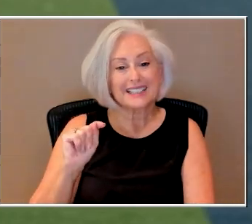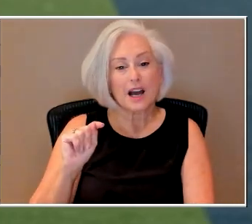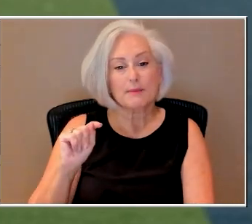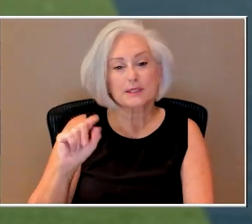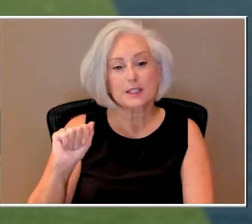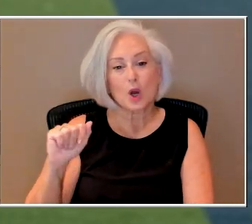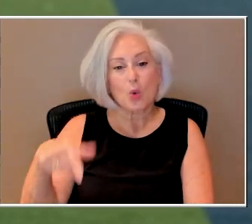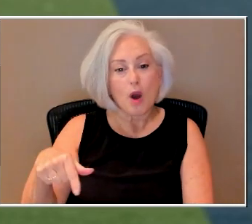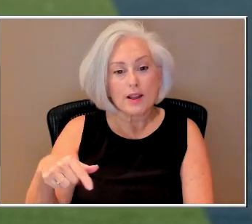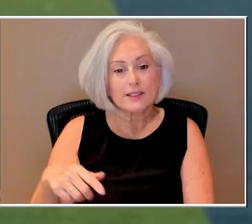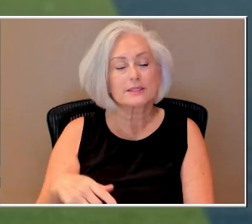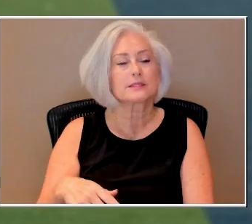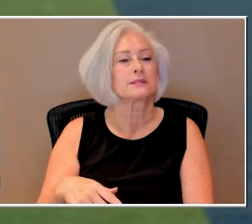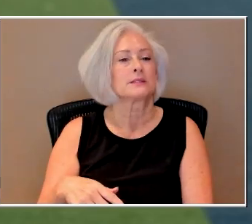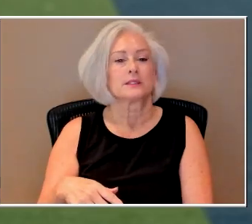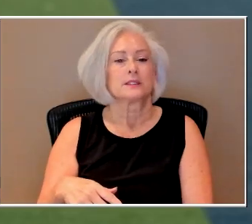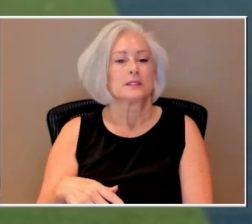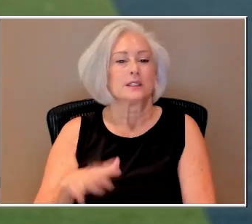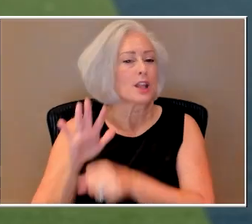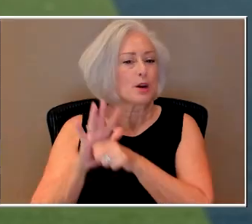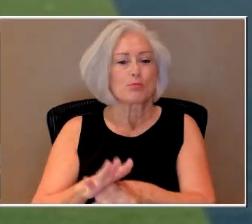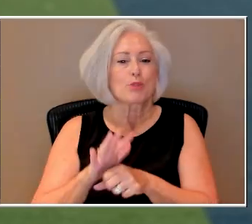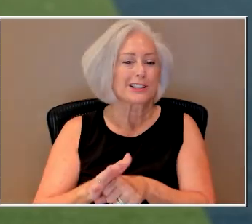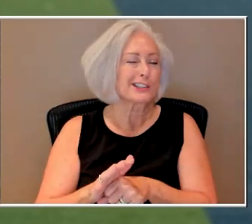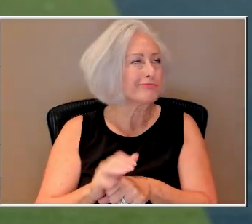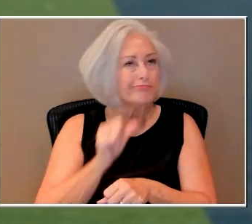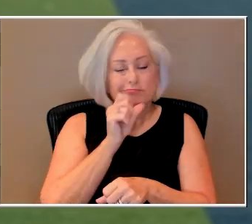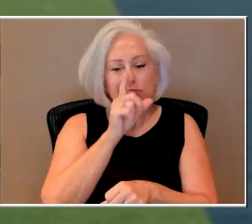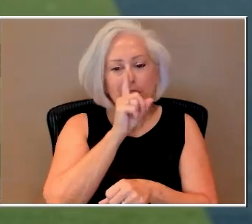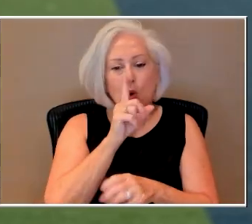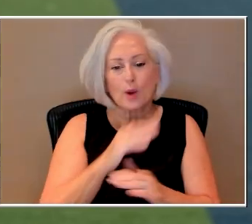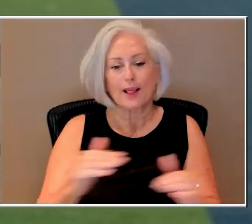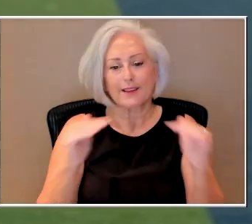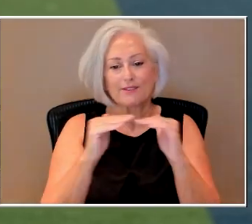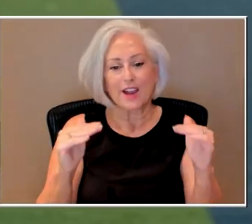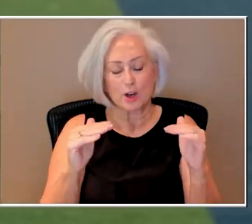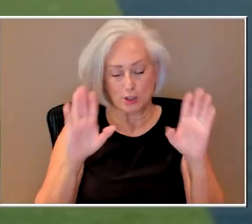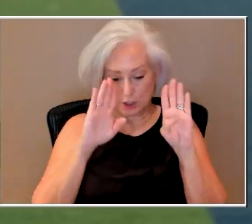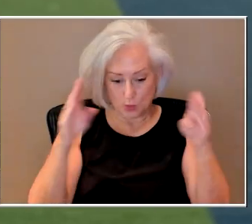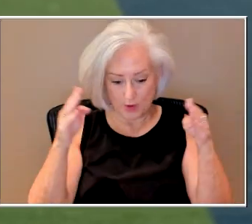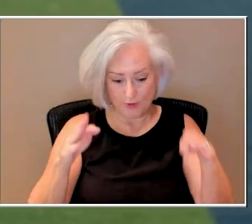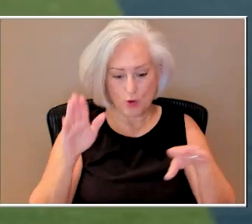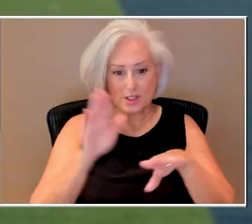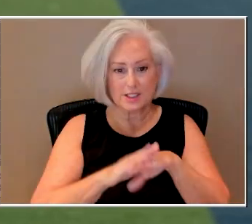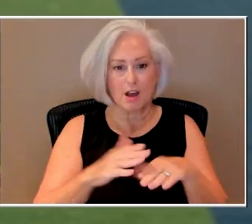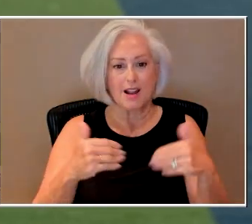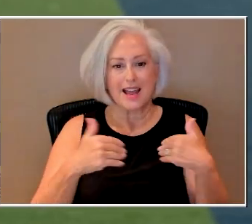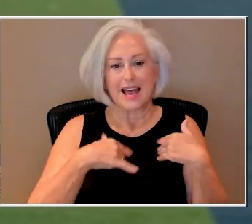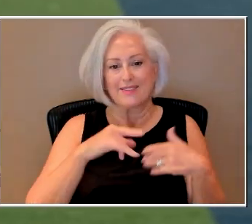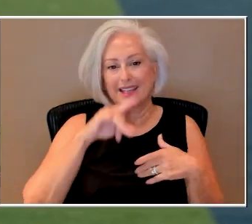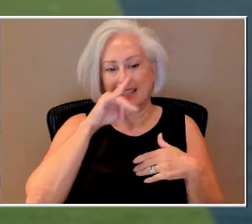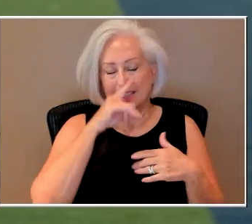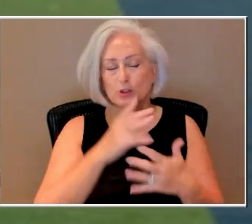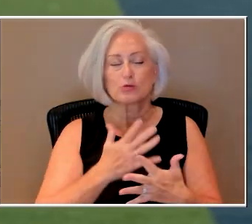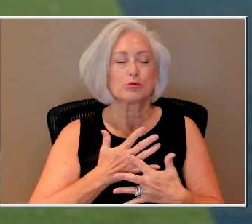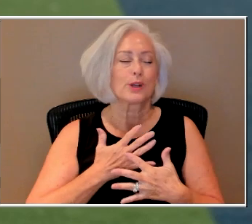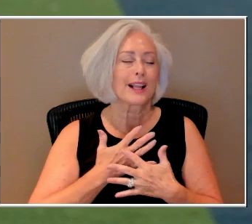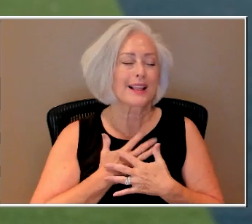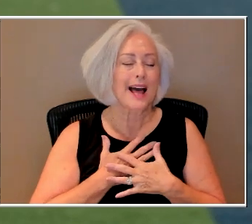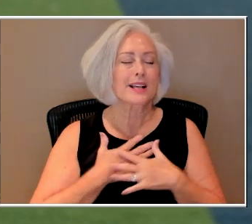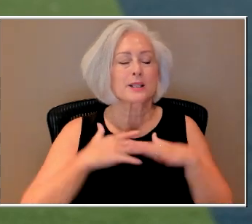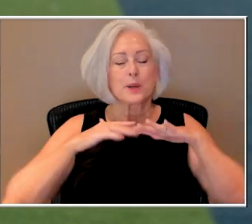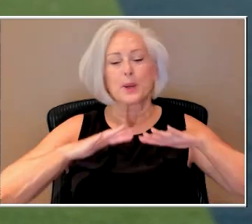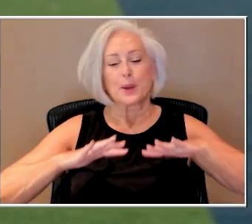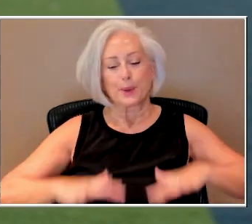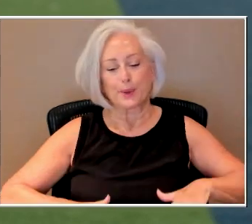unfair for them, really. So we focus a lot on just trying to get the kids to relax and just give their best effort.